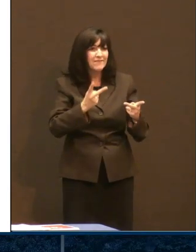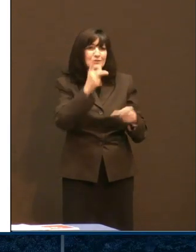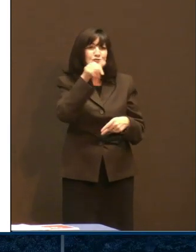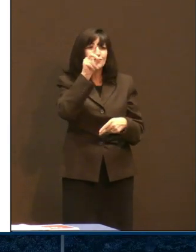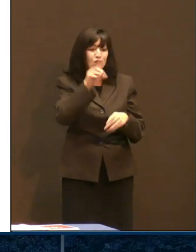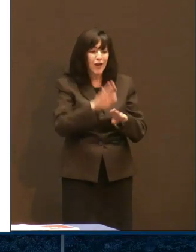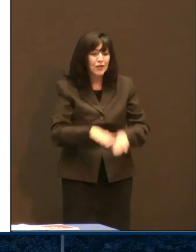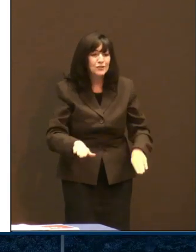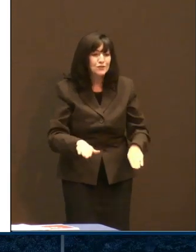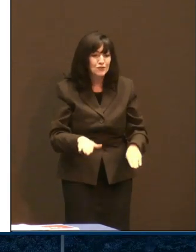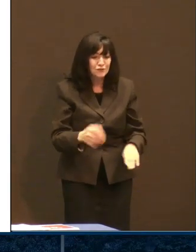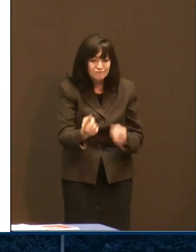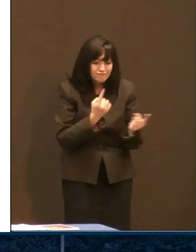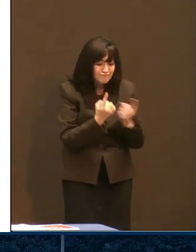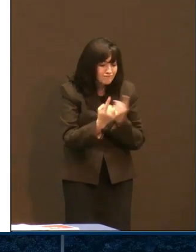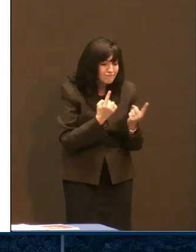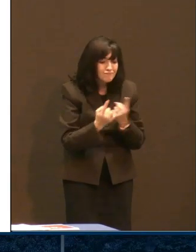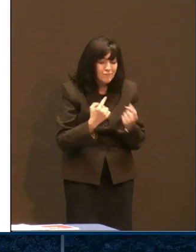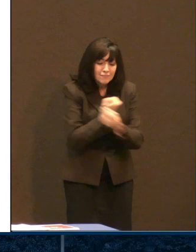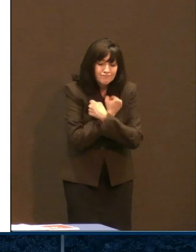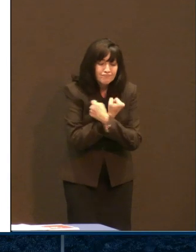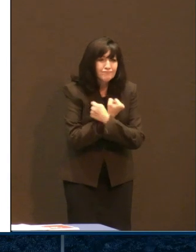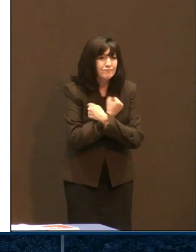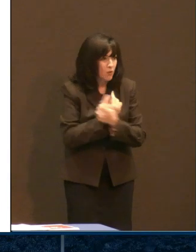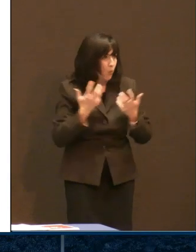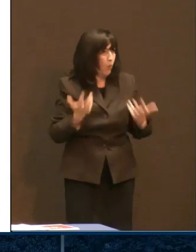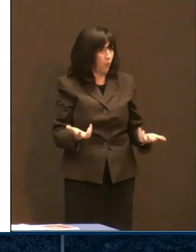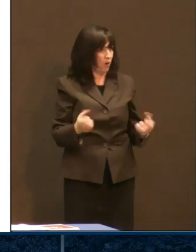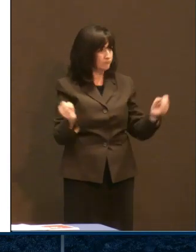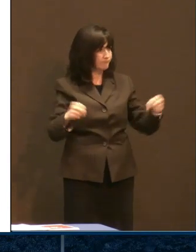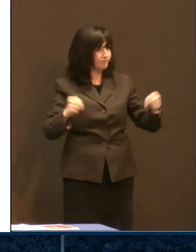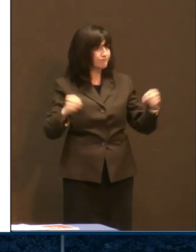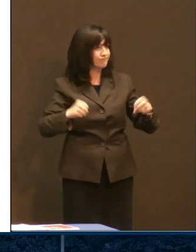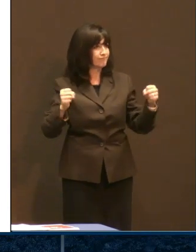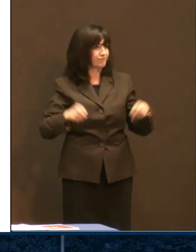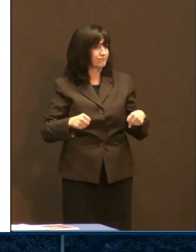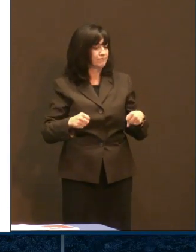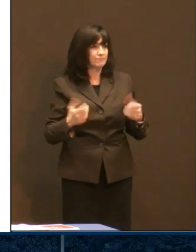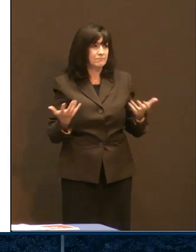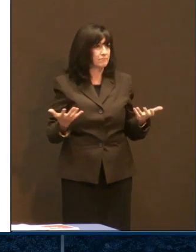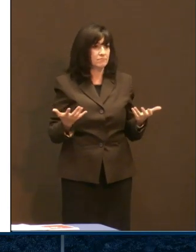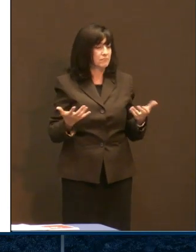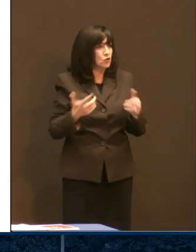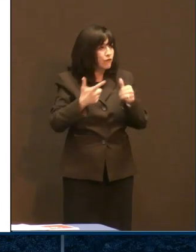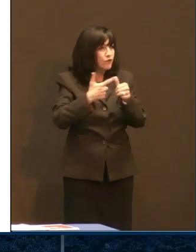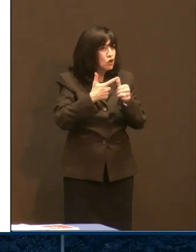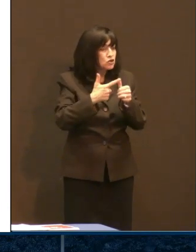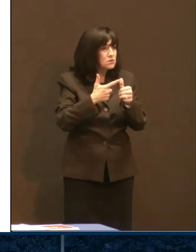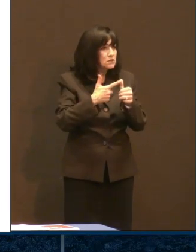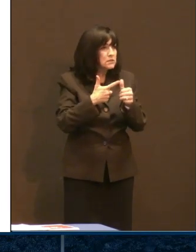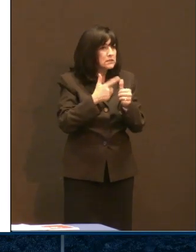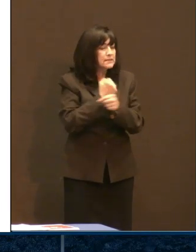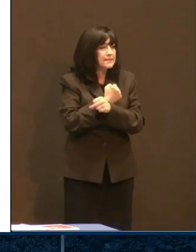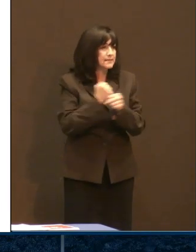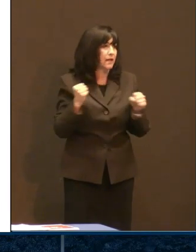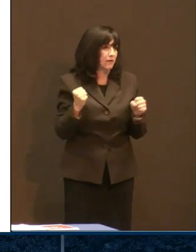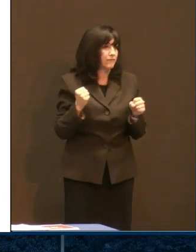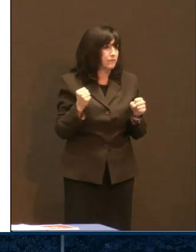so we're not going to get to that state unless we start getting on the downward trend here. We're getting